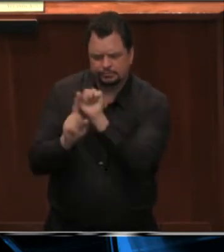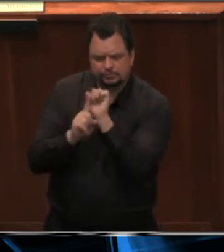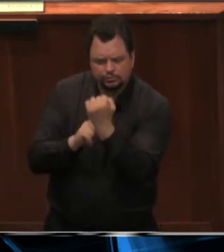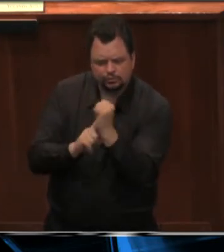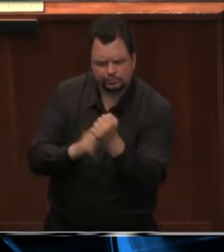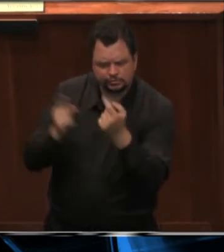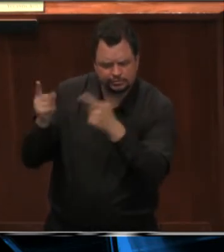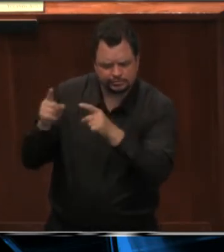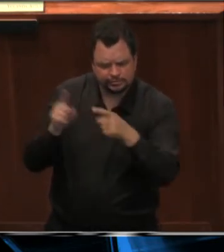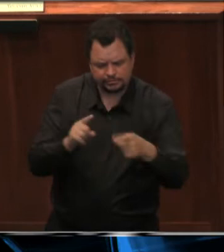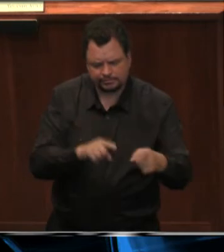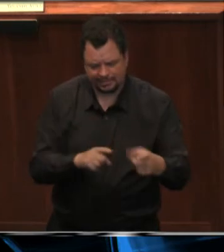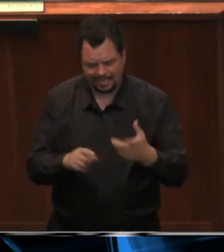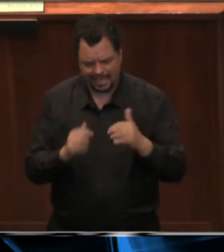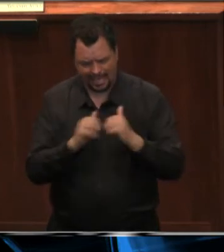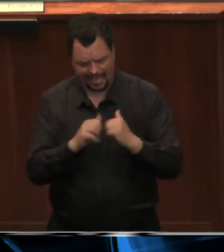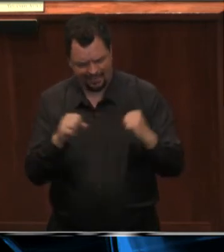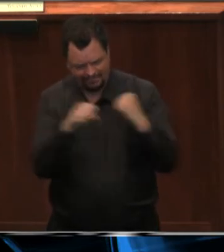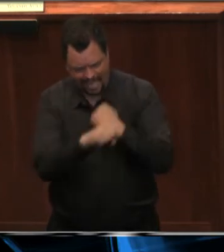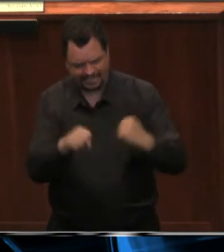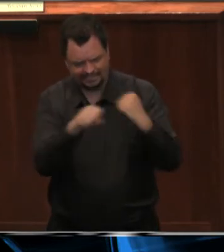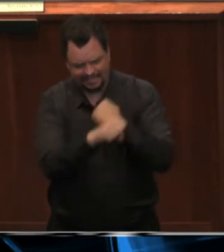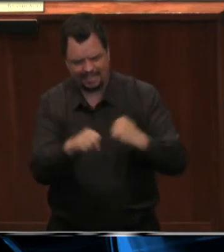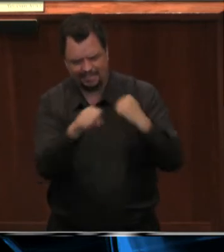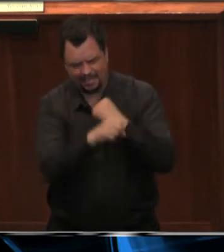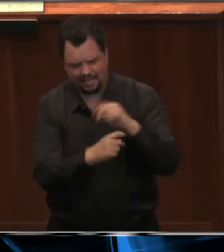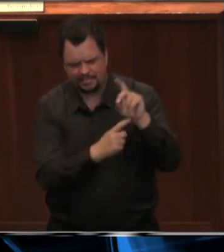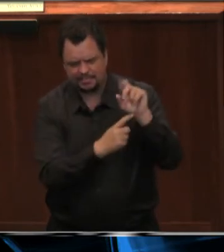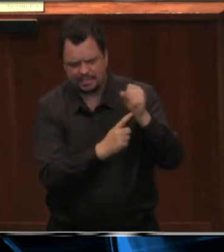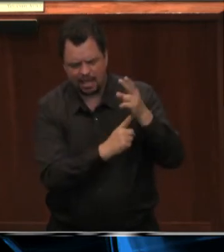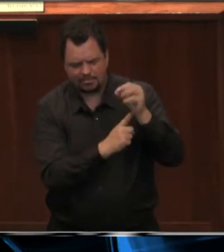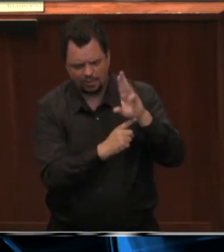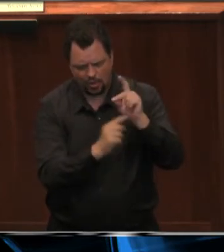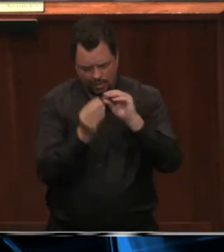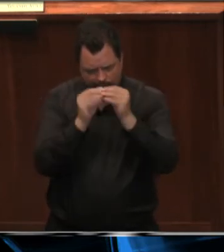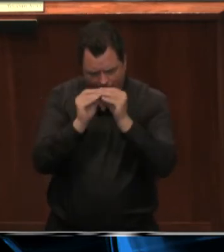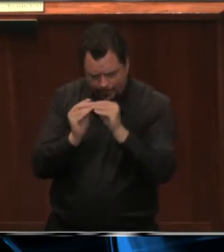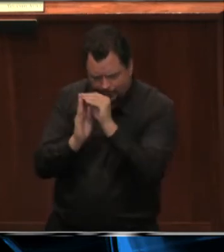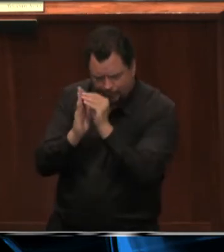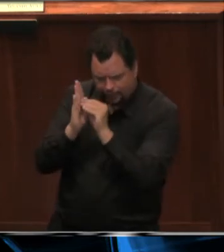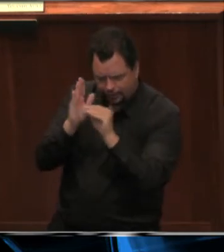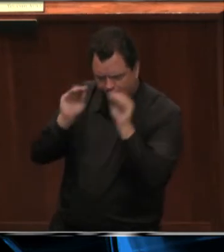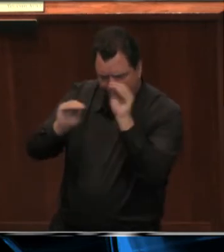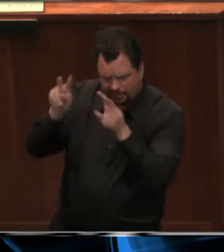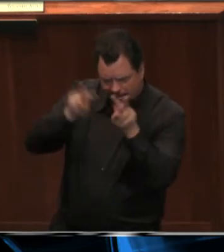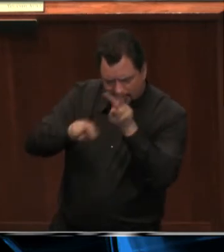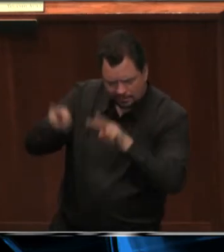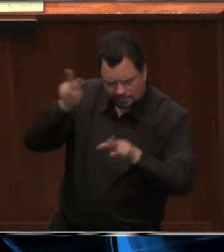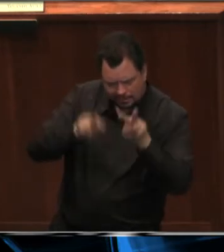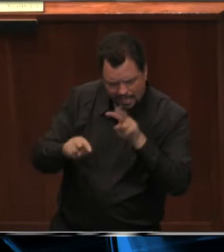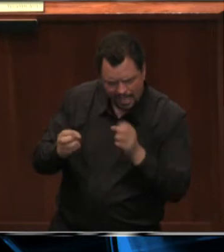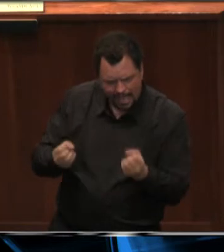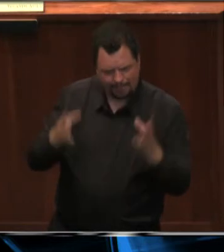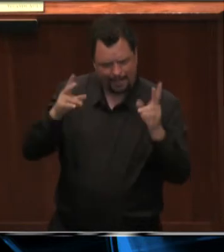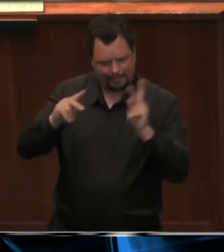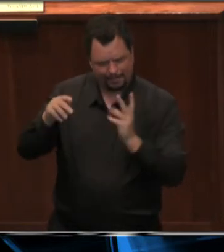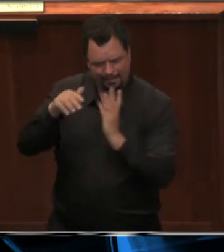creating dashboards that help us to understand. Because when we look at census and capacity